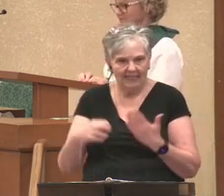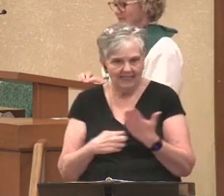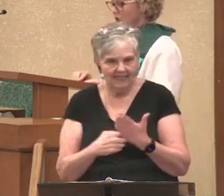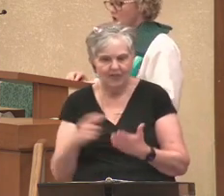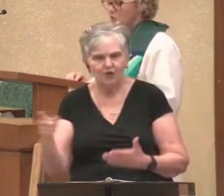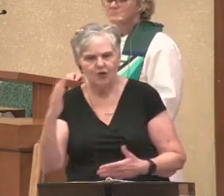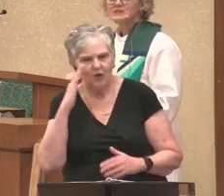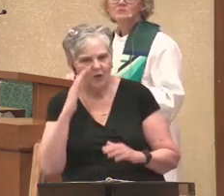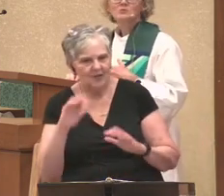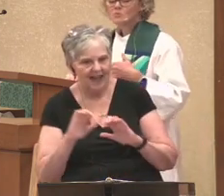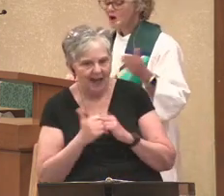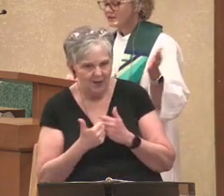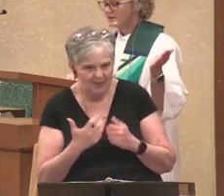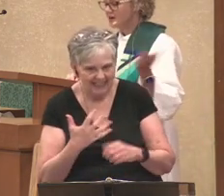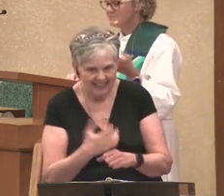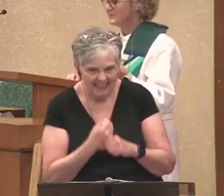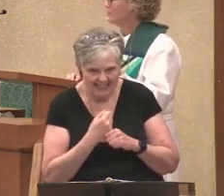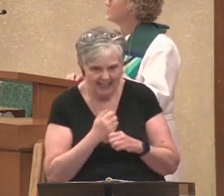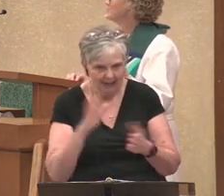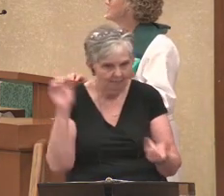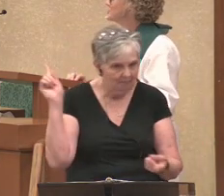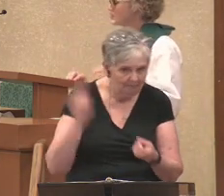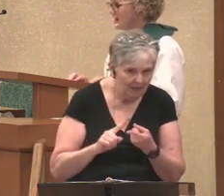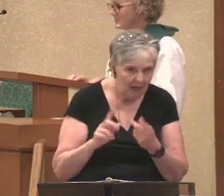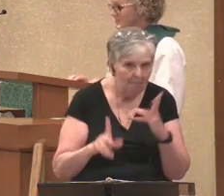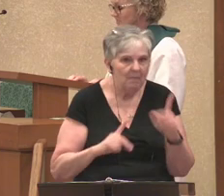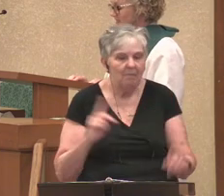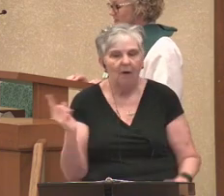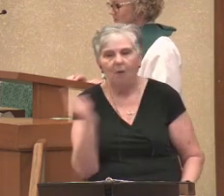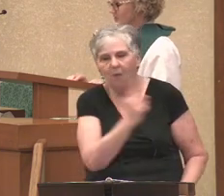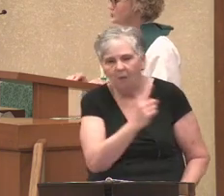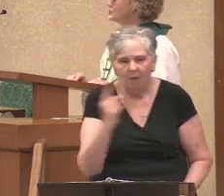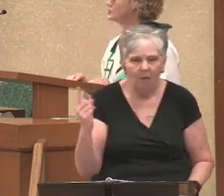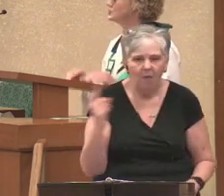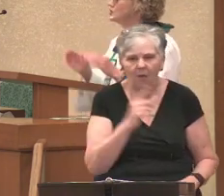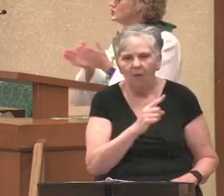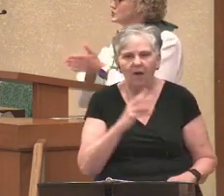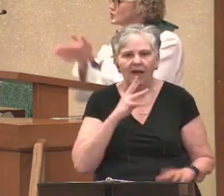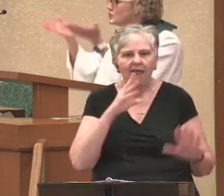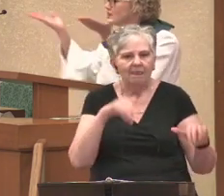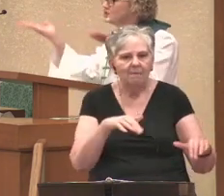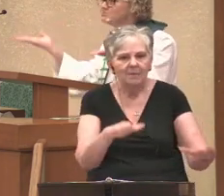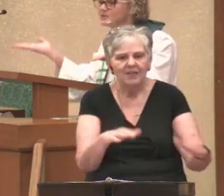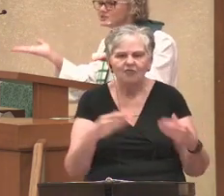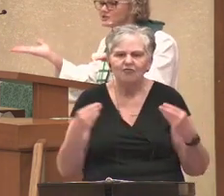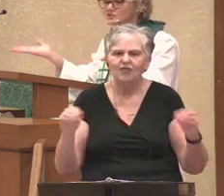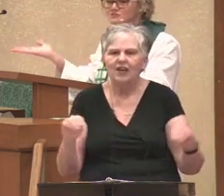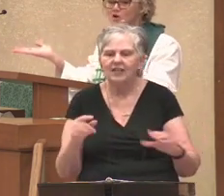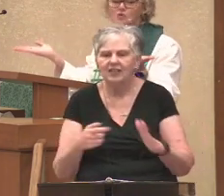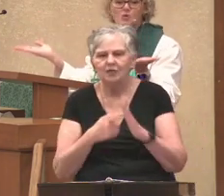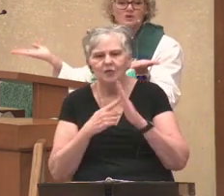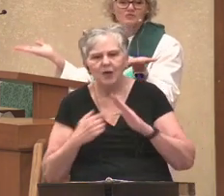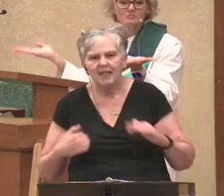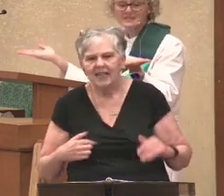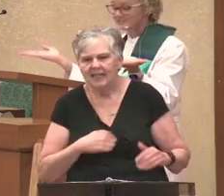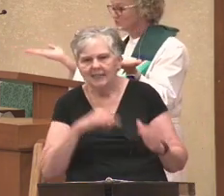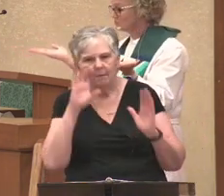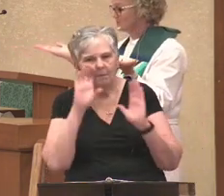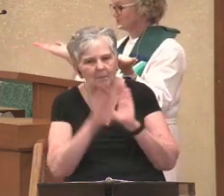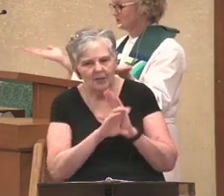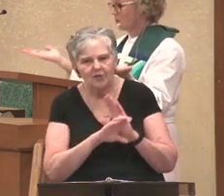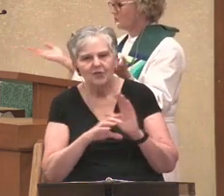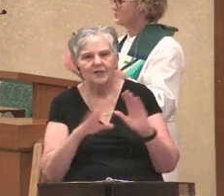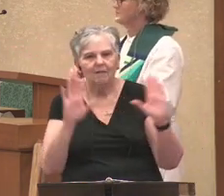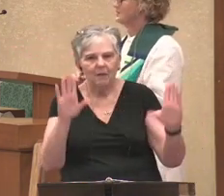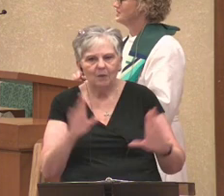bargains. When people were walking up and down the beach trying to sell us excursions, showing us pictures of all the wonderful places